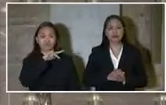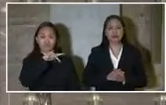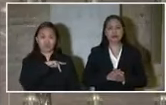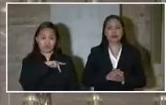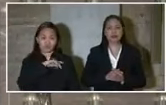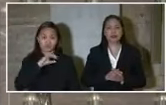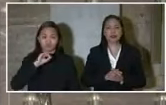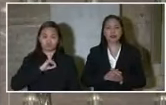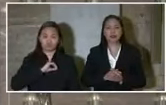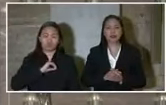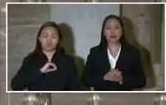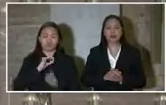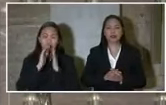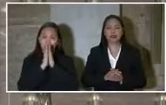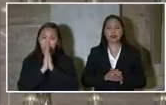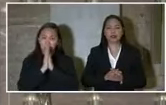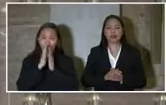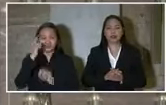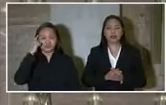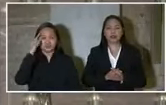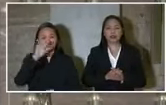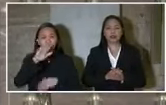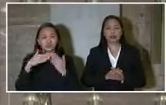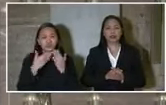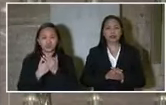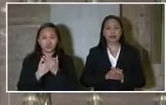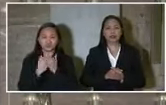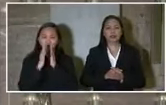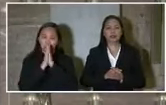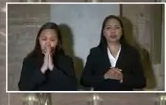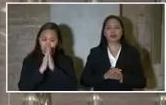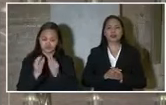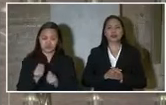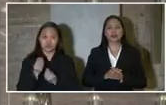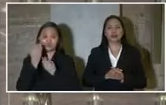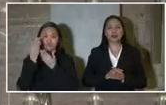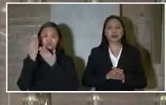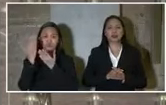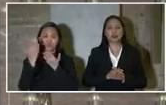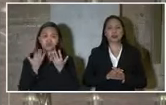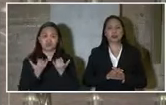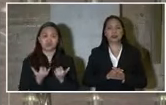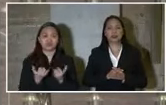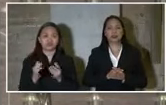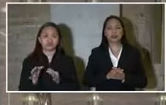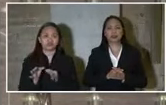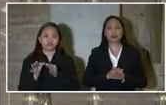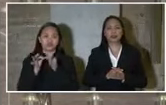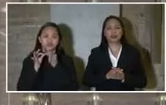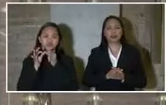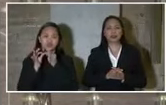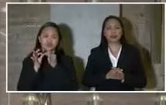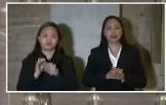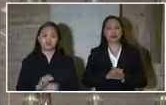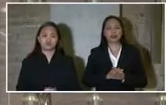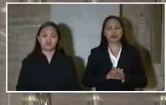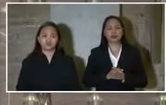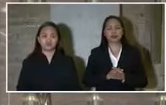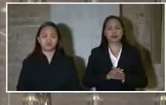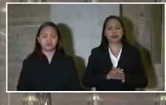personal intentions and for all the intentions offered in this Mass.